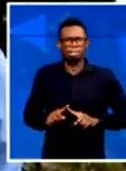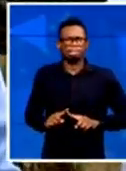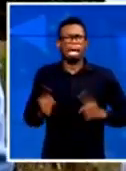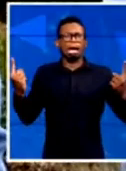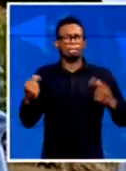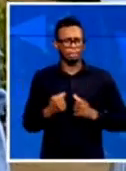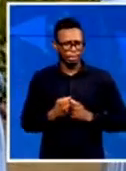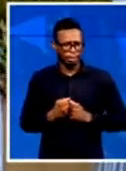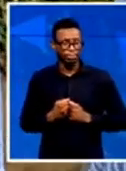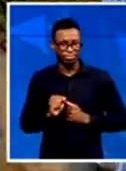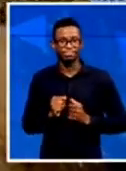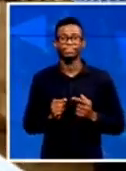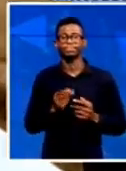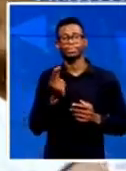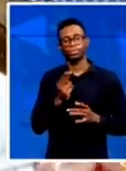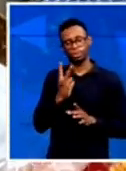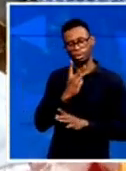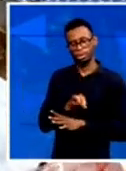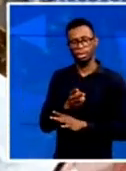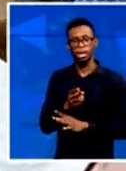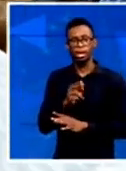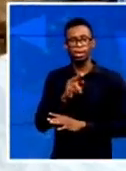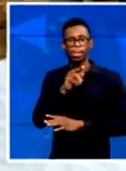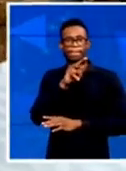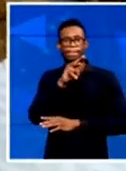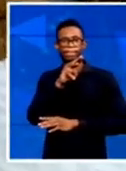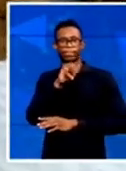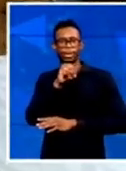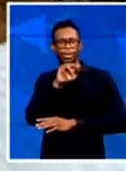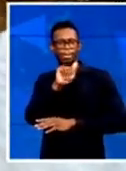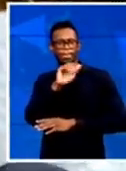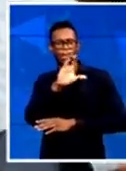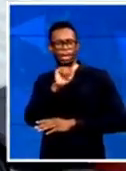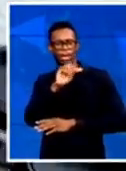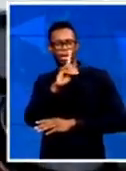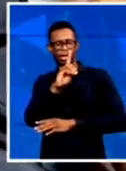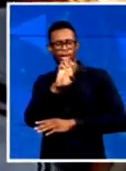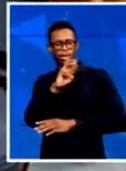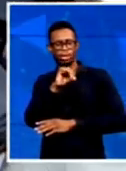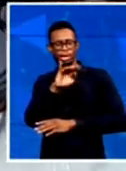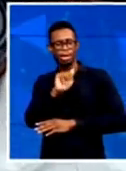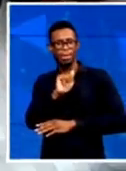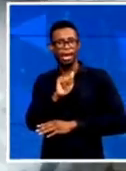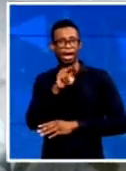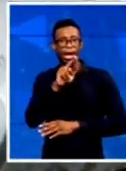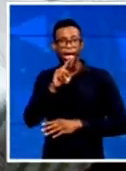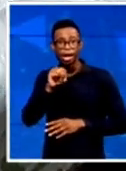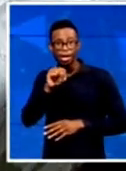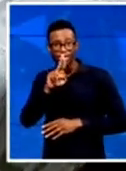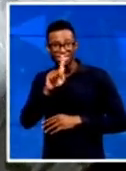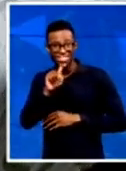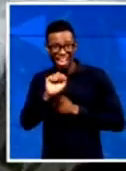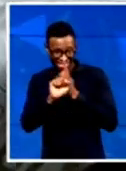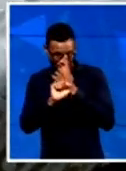do little bites out of the products. So these are actually macadamia brittles that we cut up into